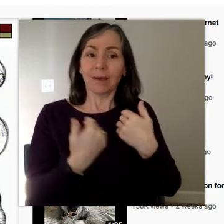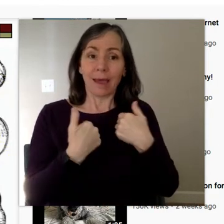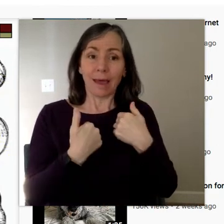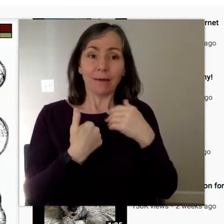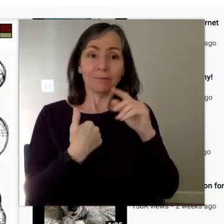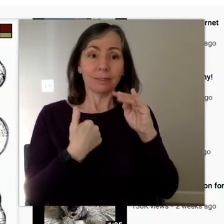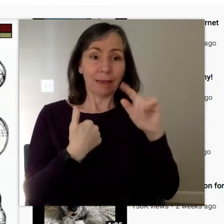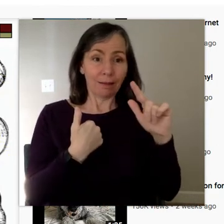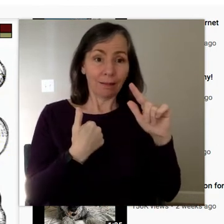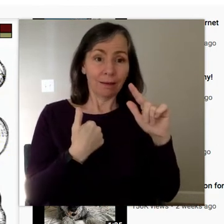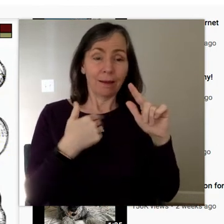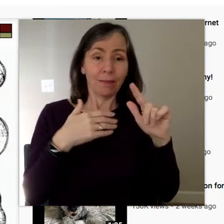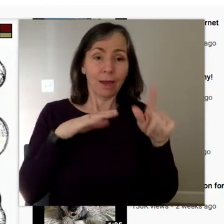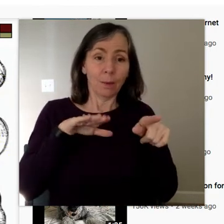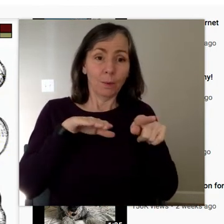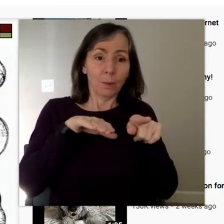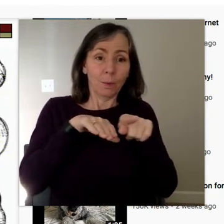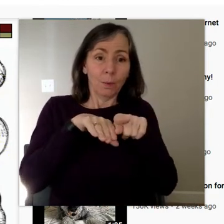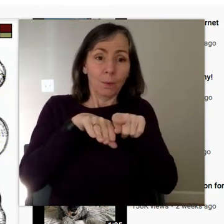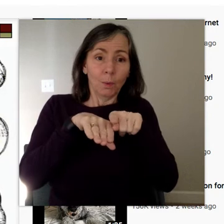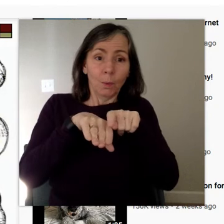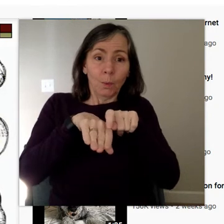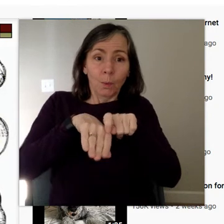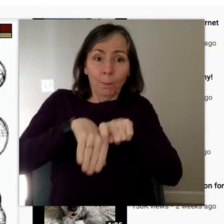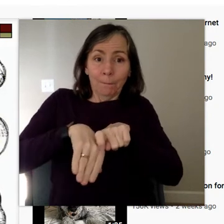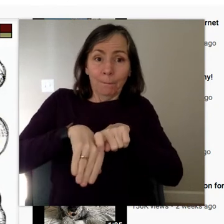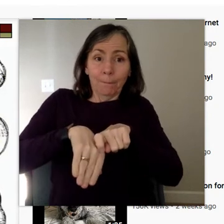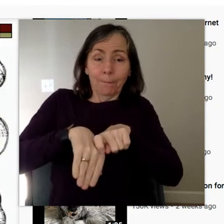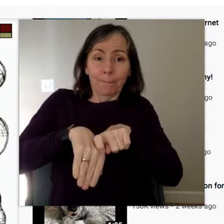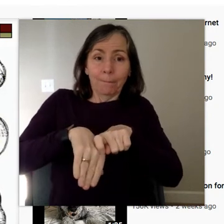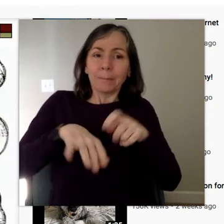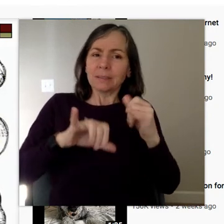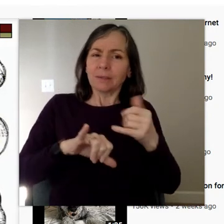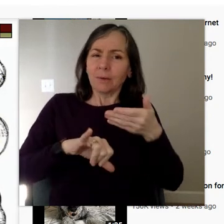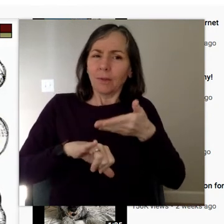we have our two arms and two legs.